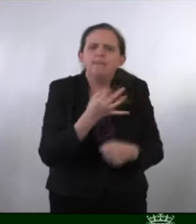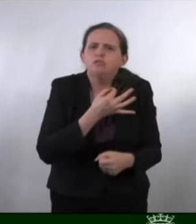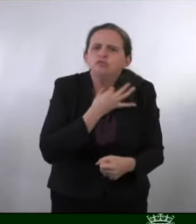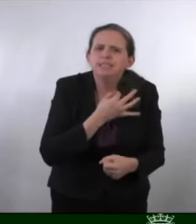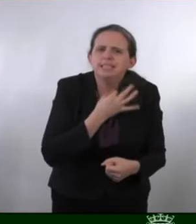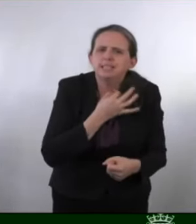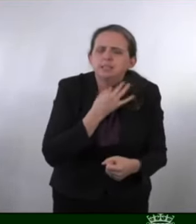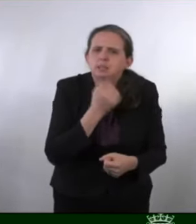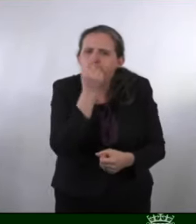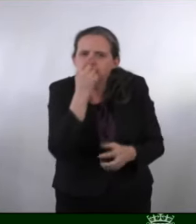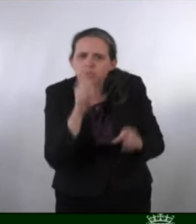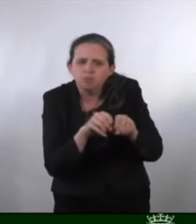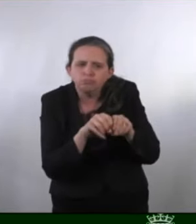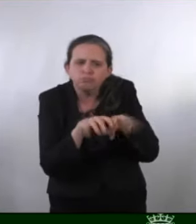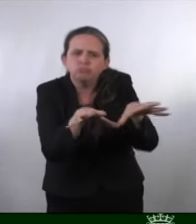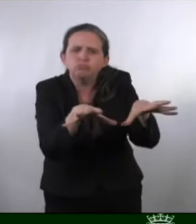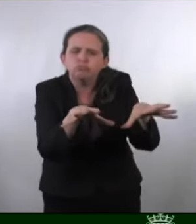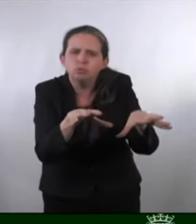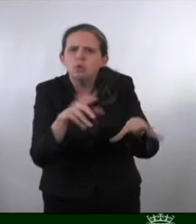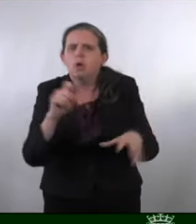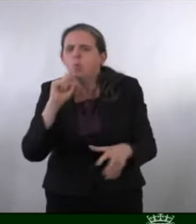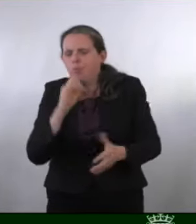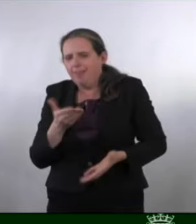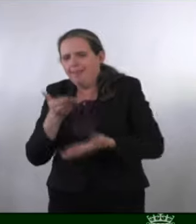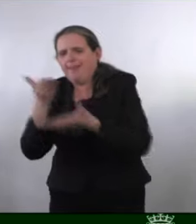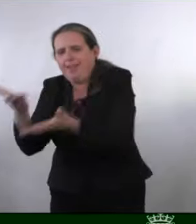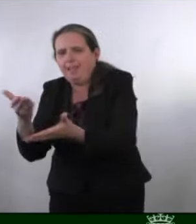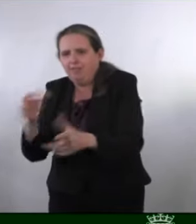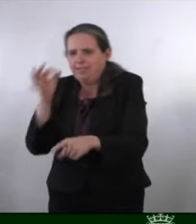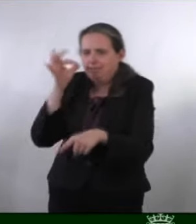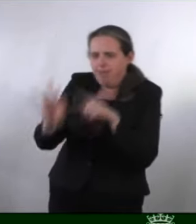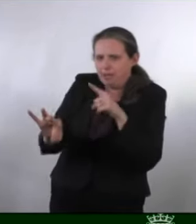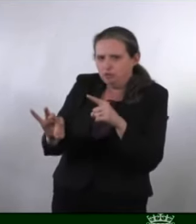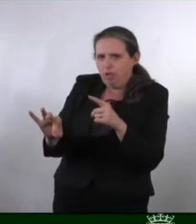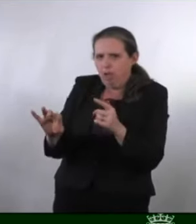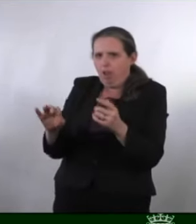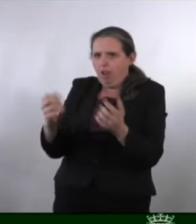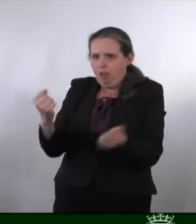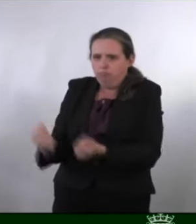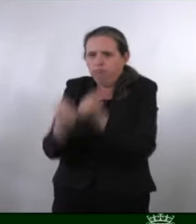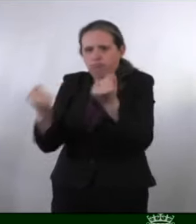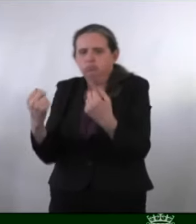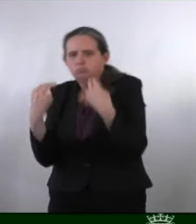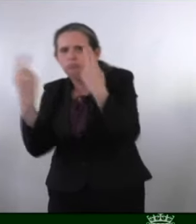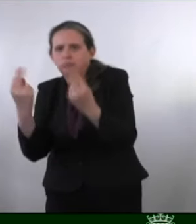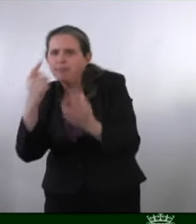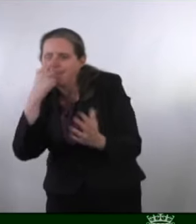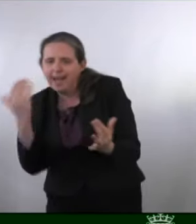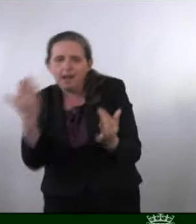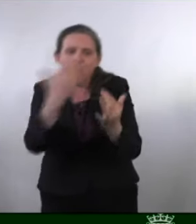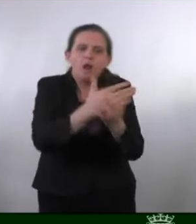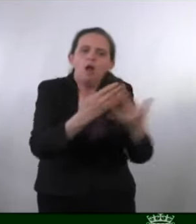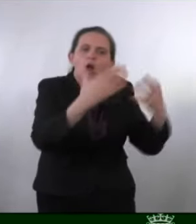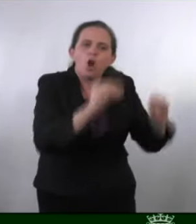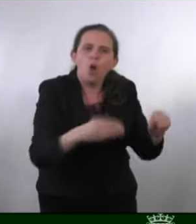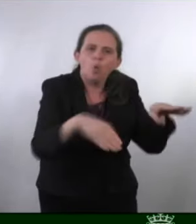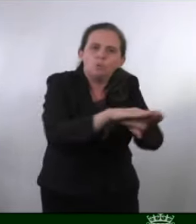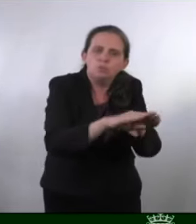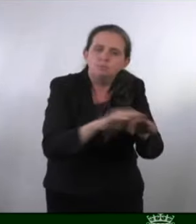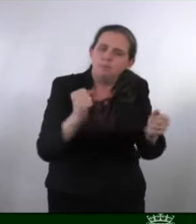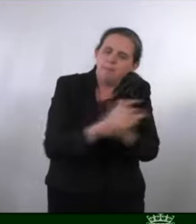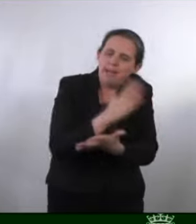Later this week, I should say, we will announce which areas will fall into which tier, I hope